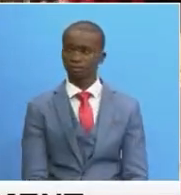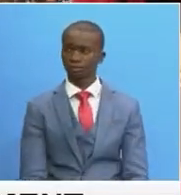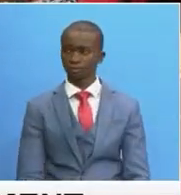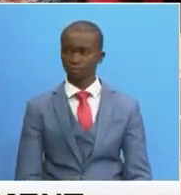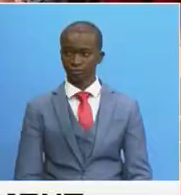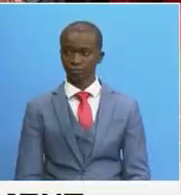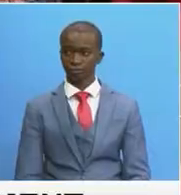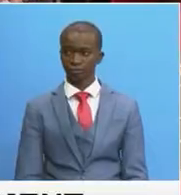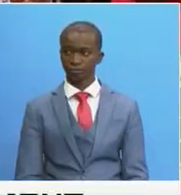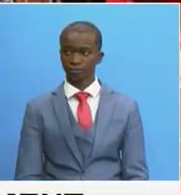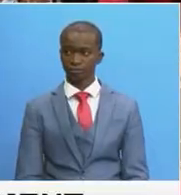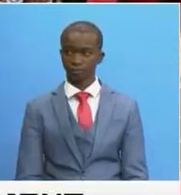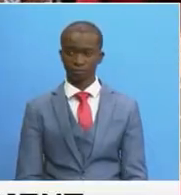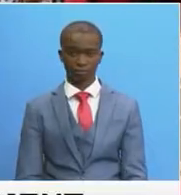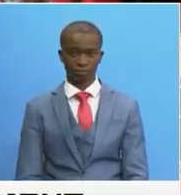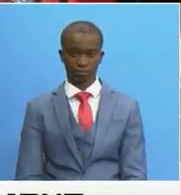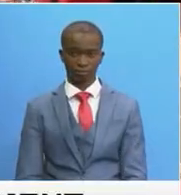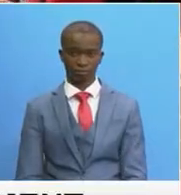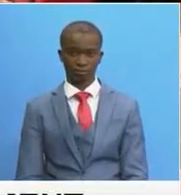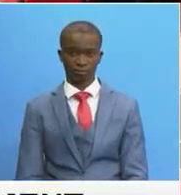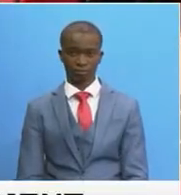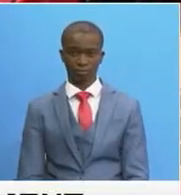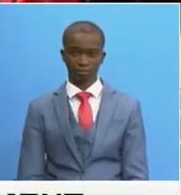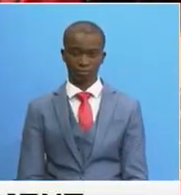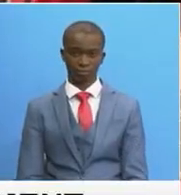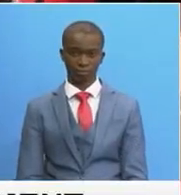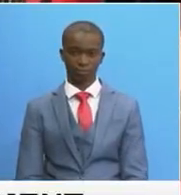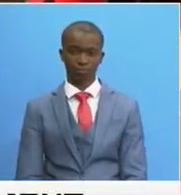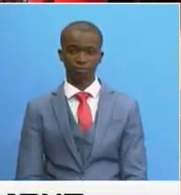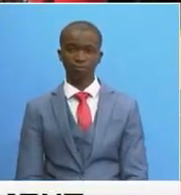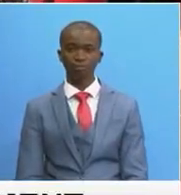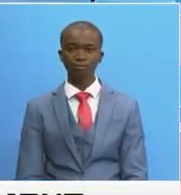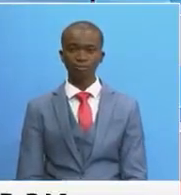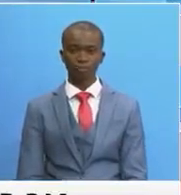Mangala, Zanis, in Mlobezi District, Western Province.